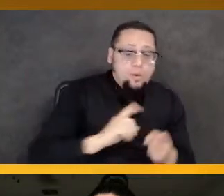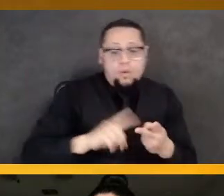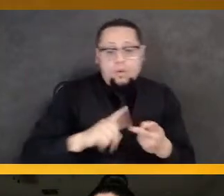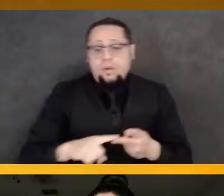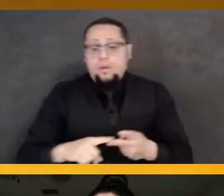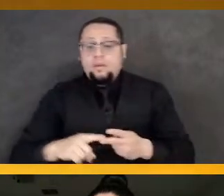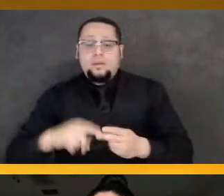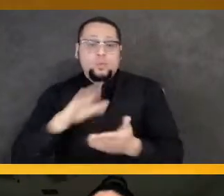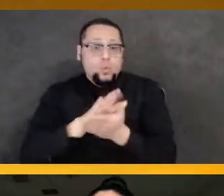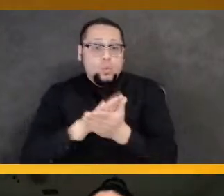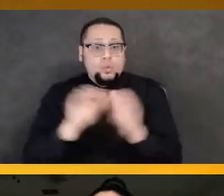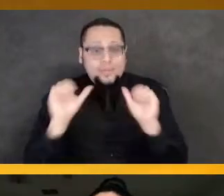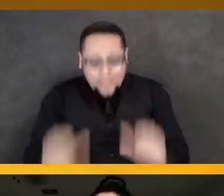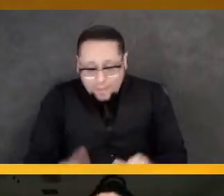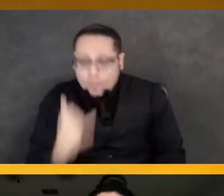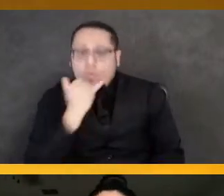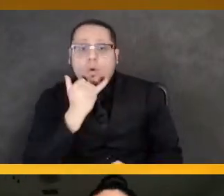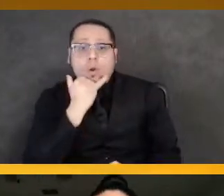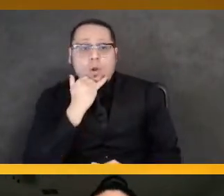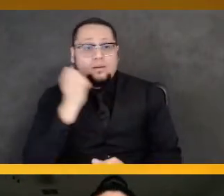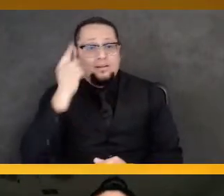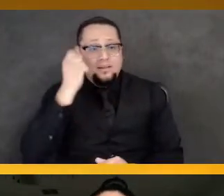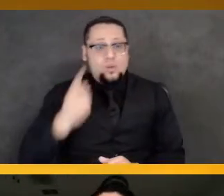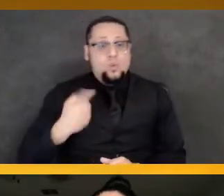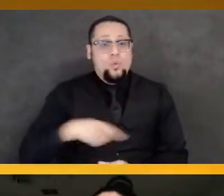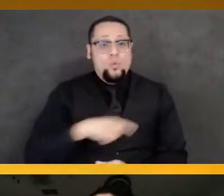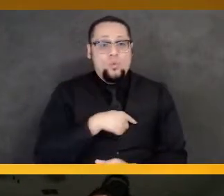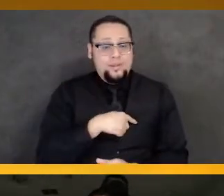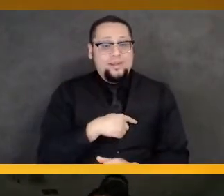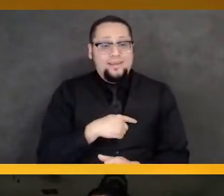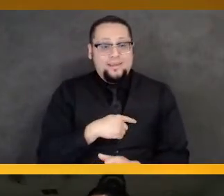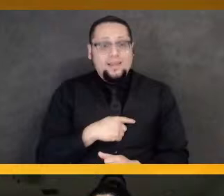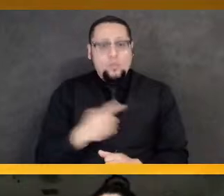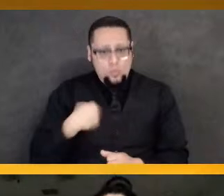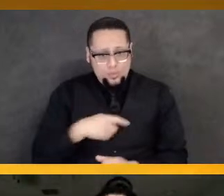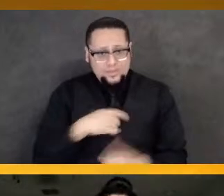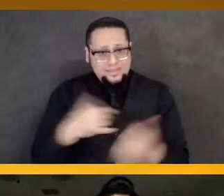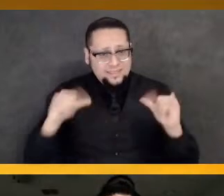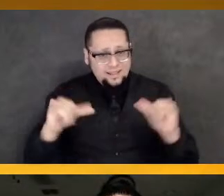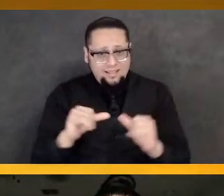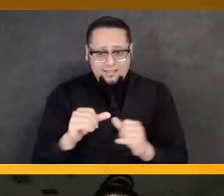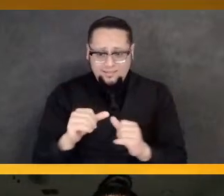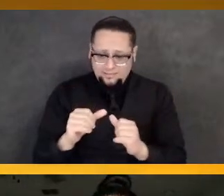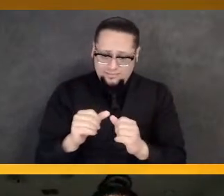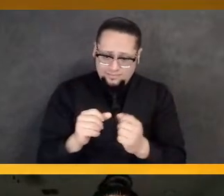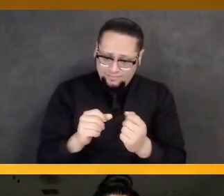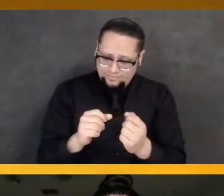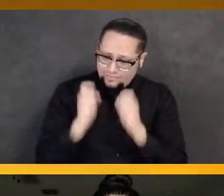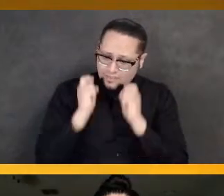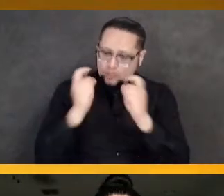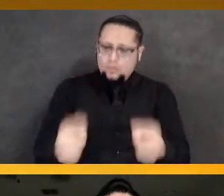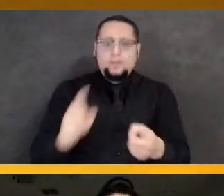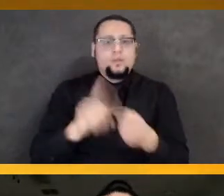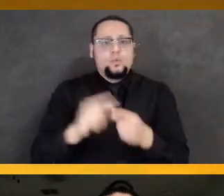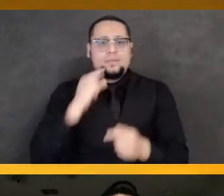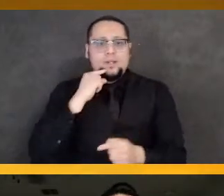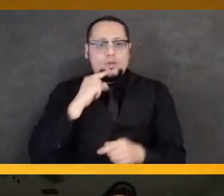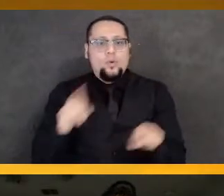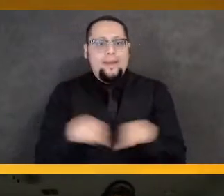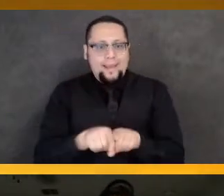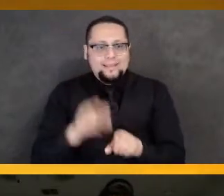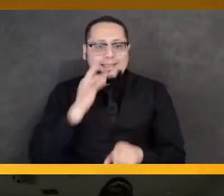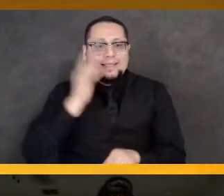they're telling our history. We're still contributing. As American Indians, we're still contributing to San Antonio. We